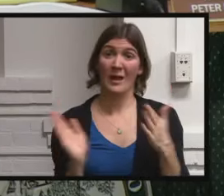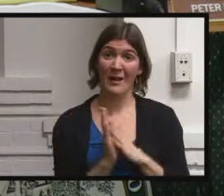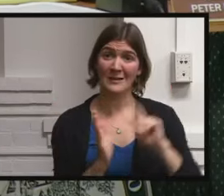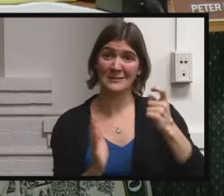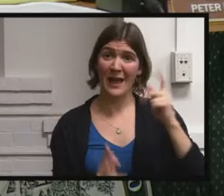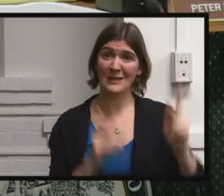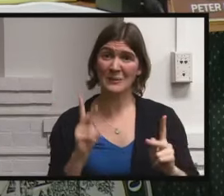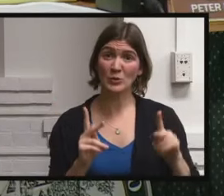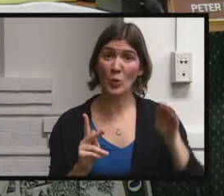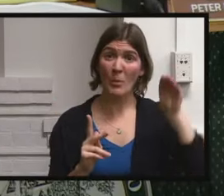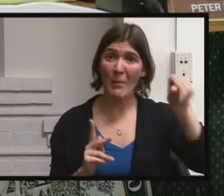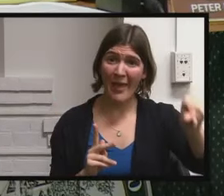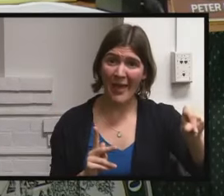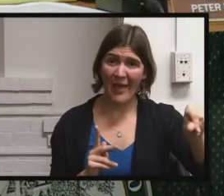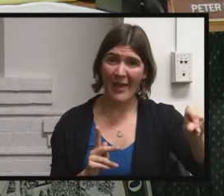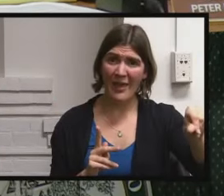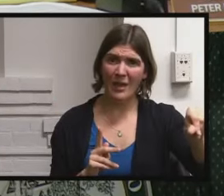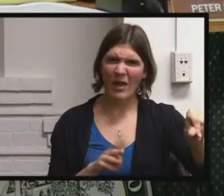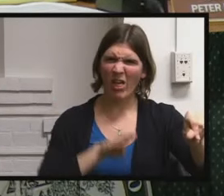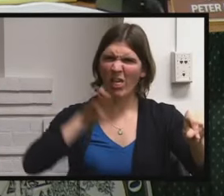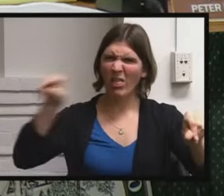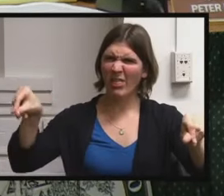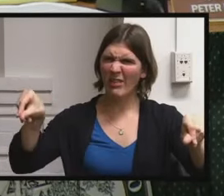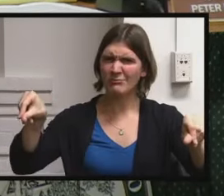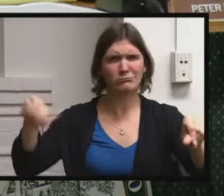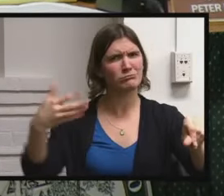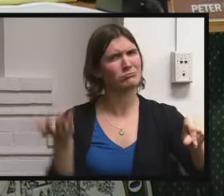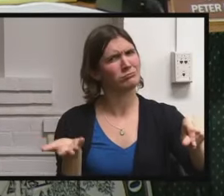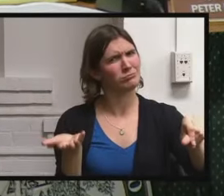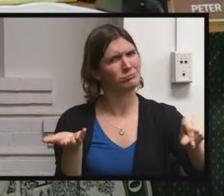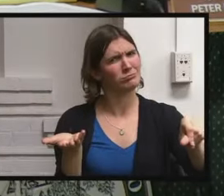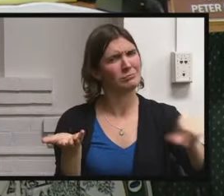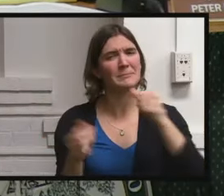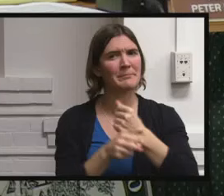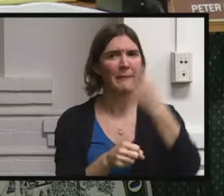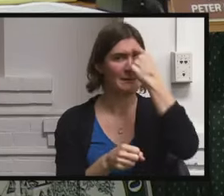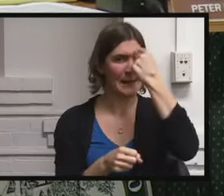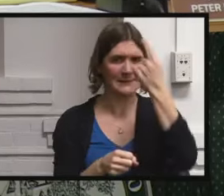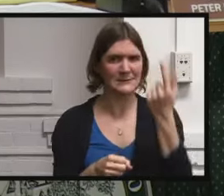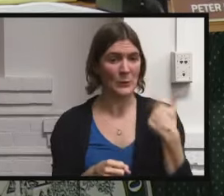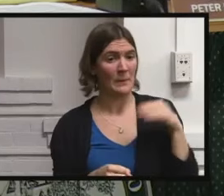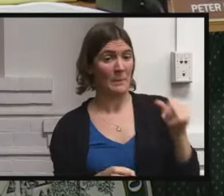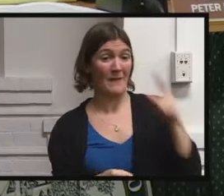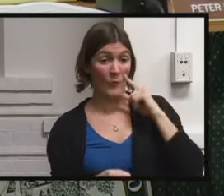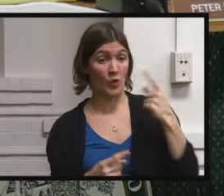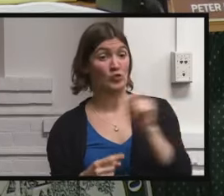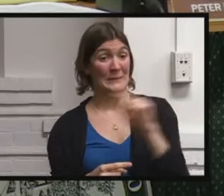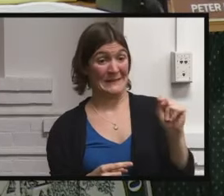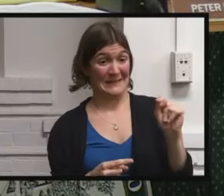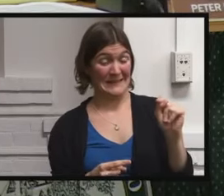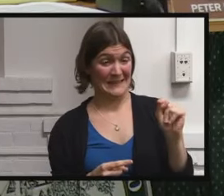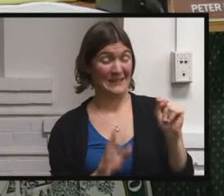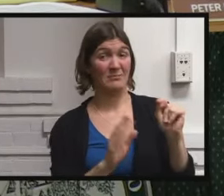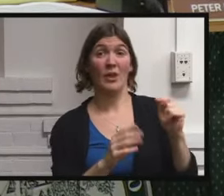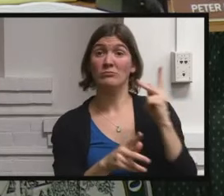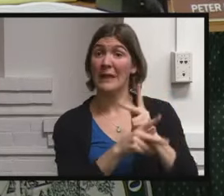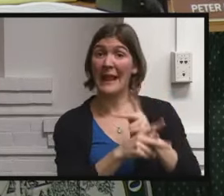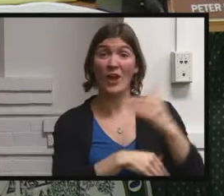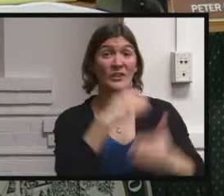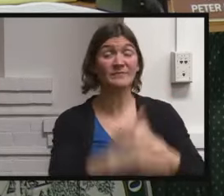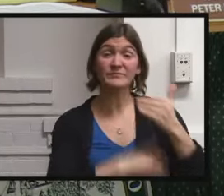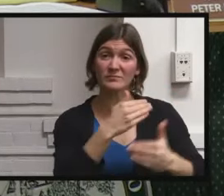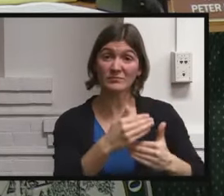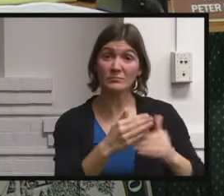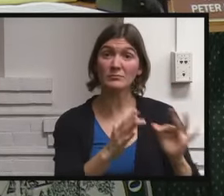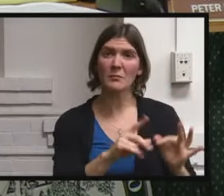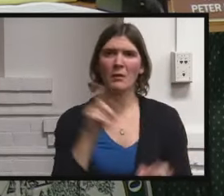to pay for recycling in their tax dollars, and then commercial haulers are supposed to be paying